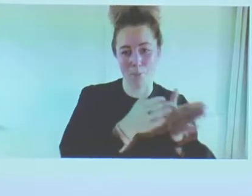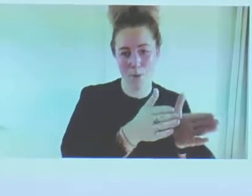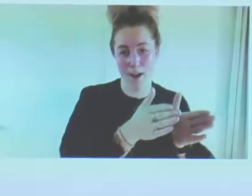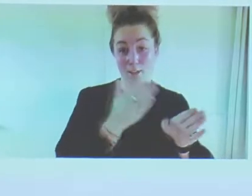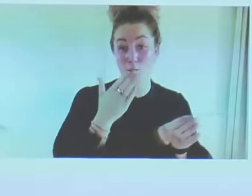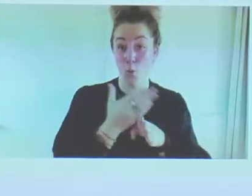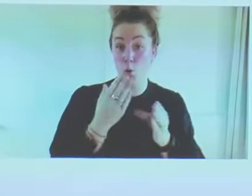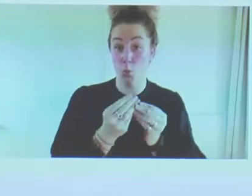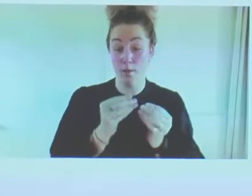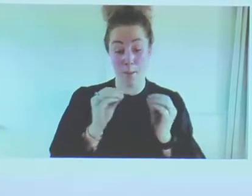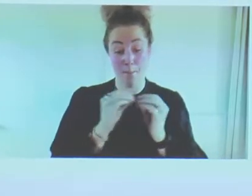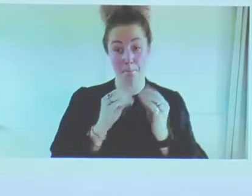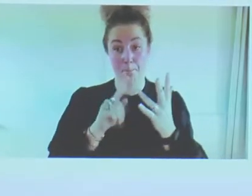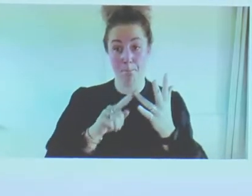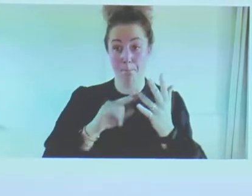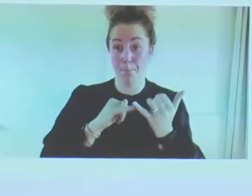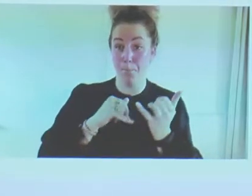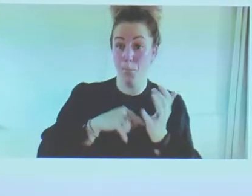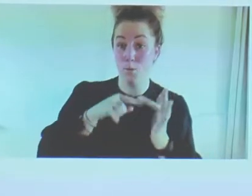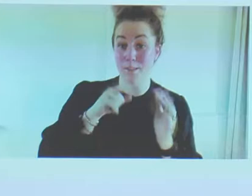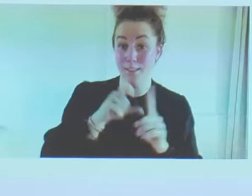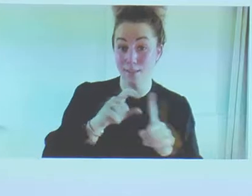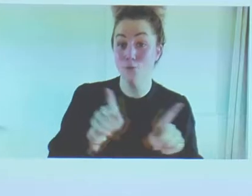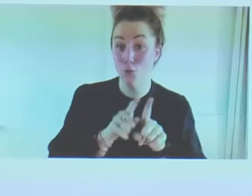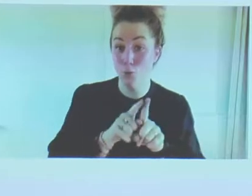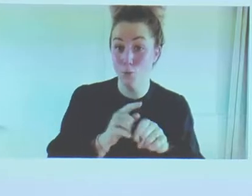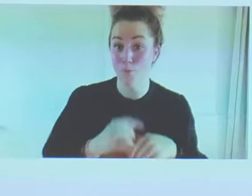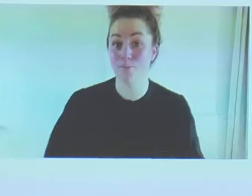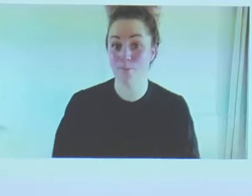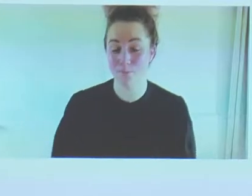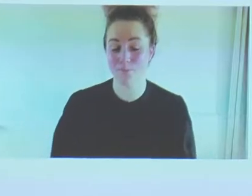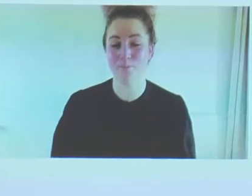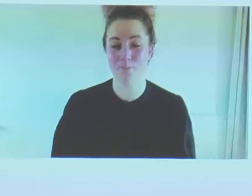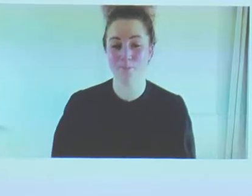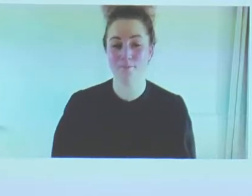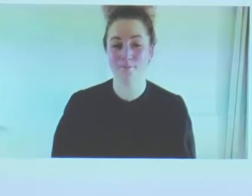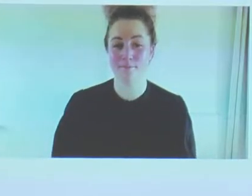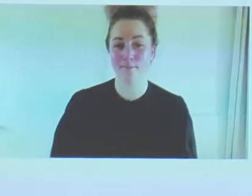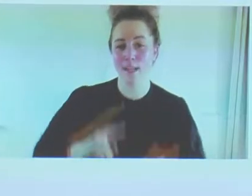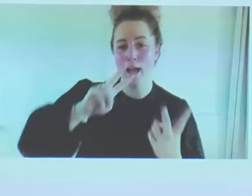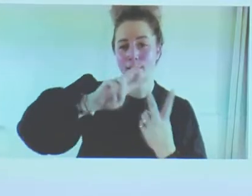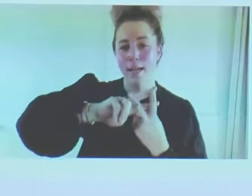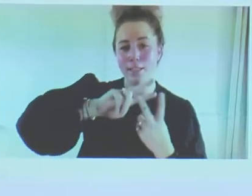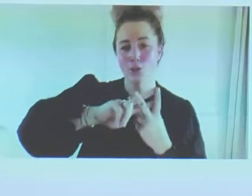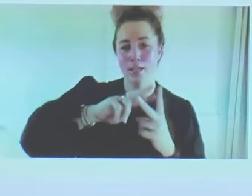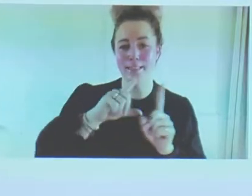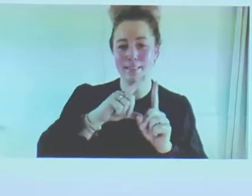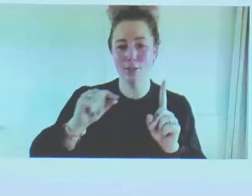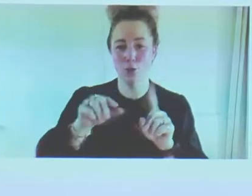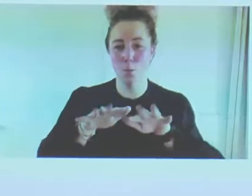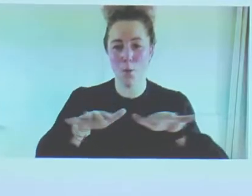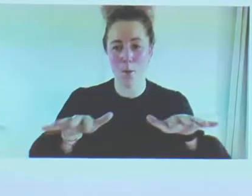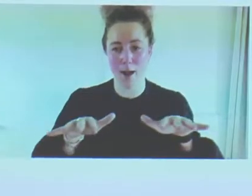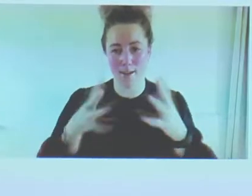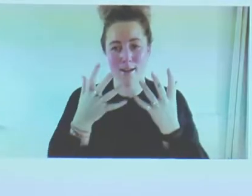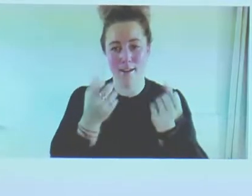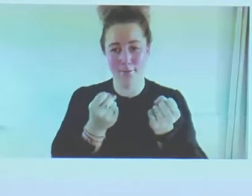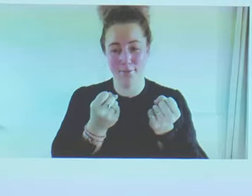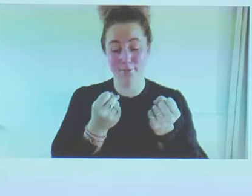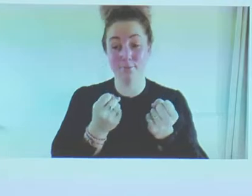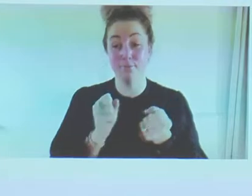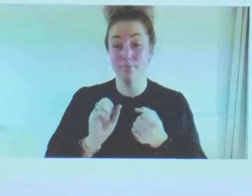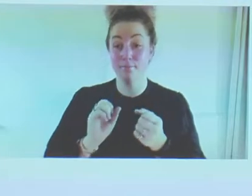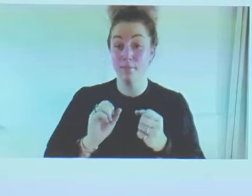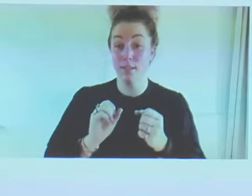with boosted alongside the activation of hashtag digital Moana the Pacific Arts strategy has also